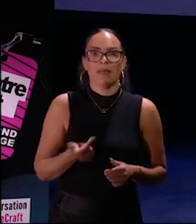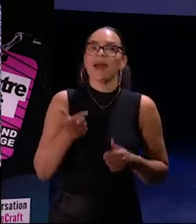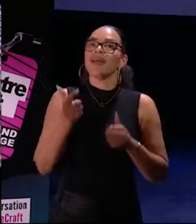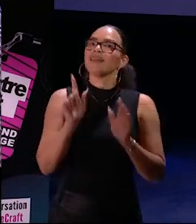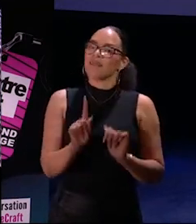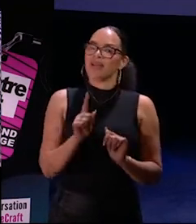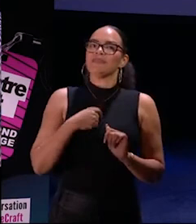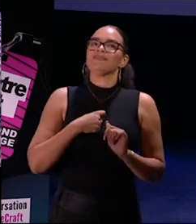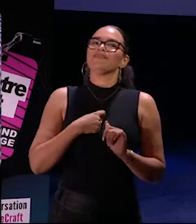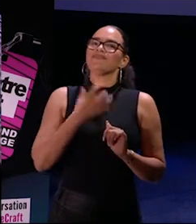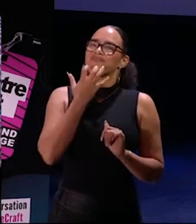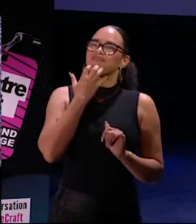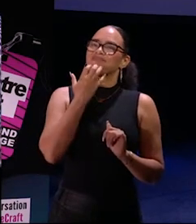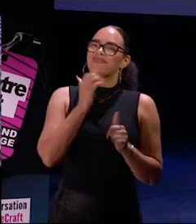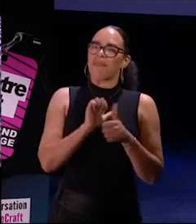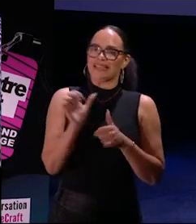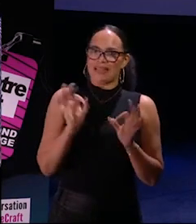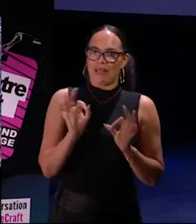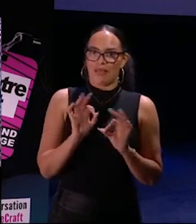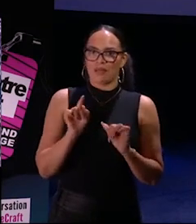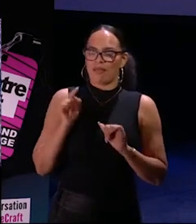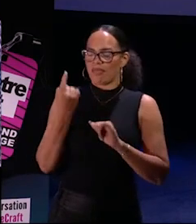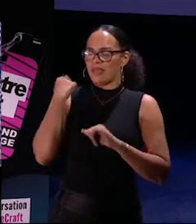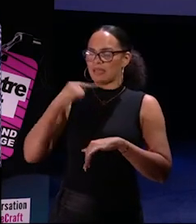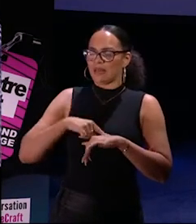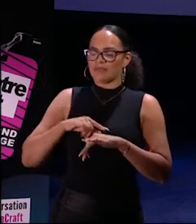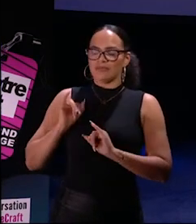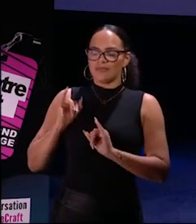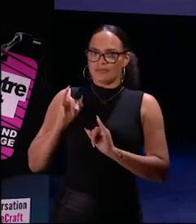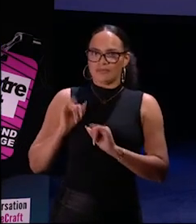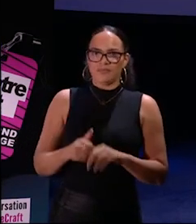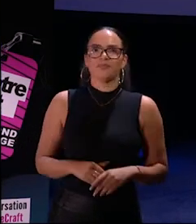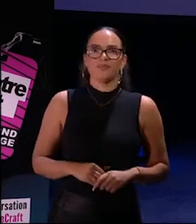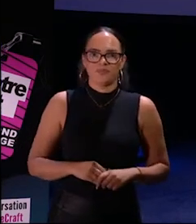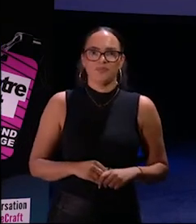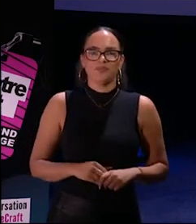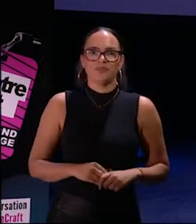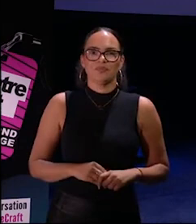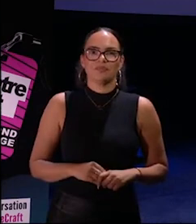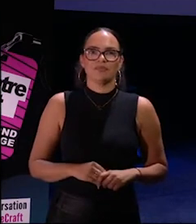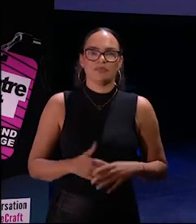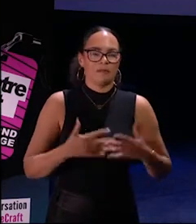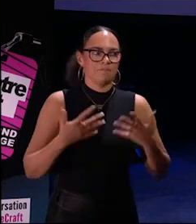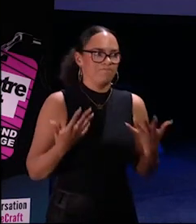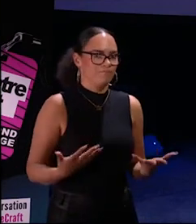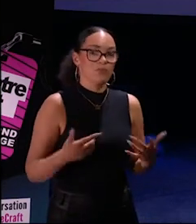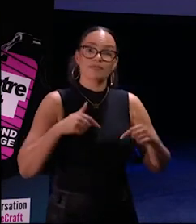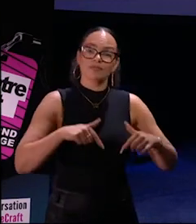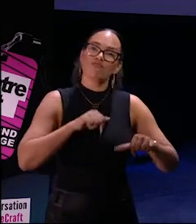than nothing. So. But testing times. Yeah, really, really great to hear. So what have we learned from this